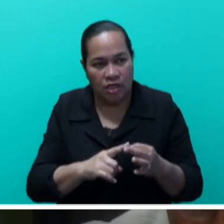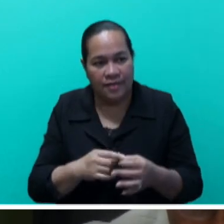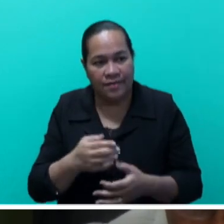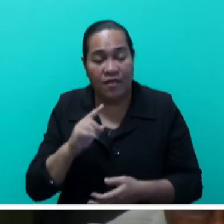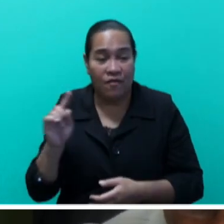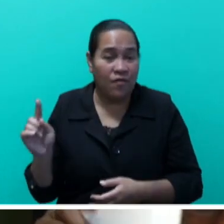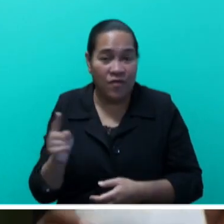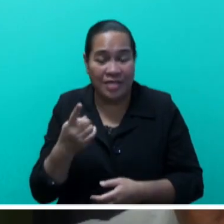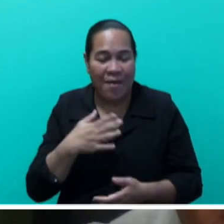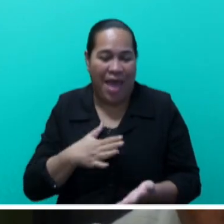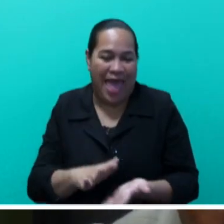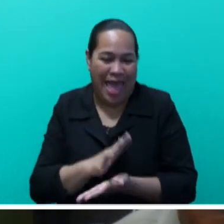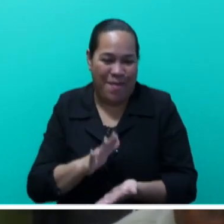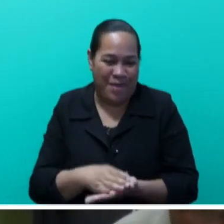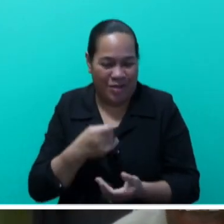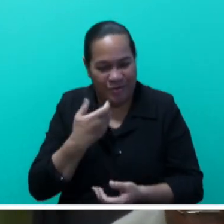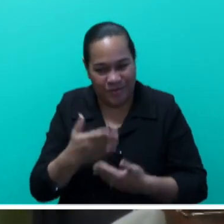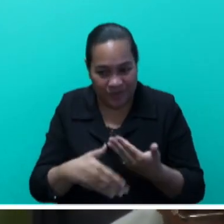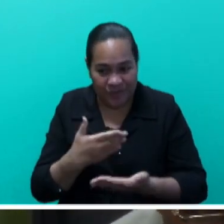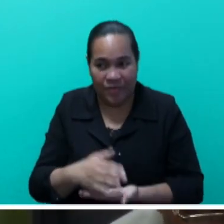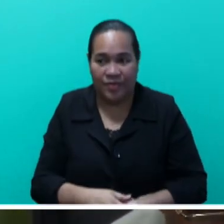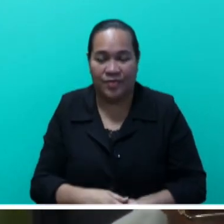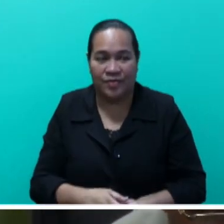Firstly, I'm happy to report that the